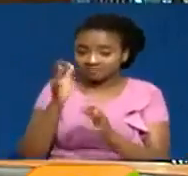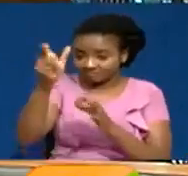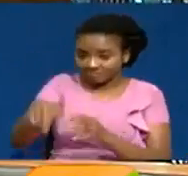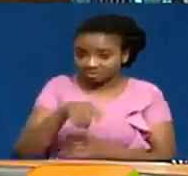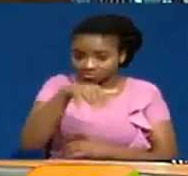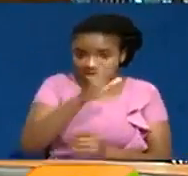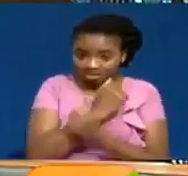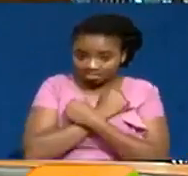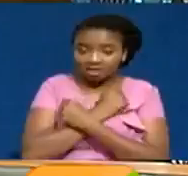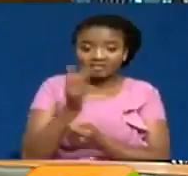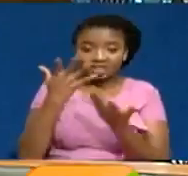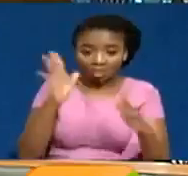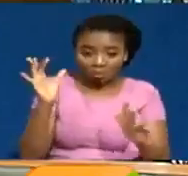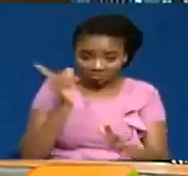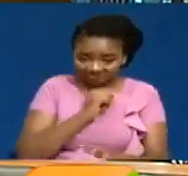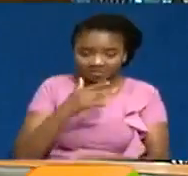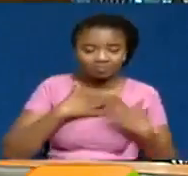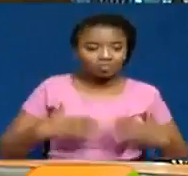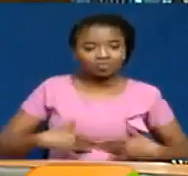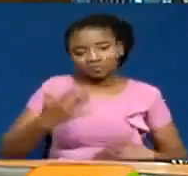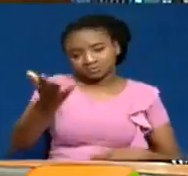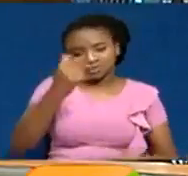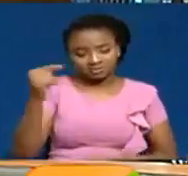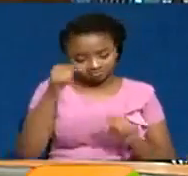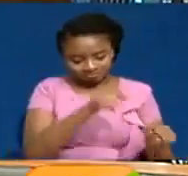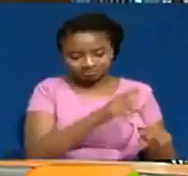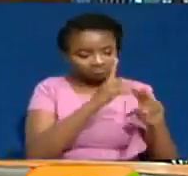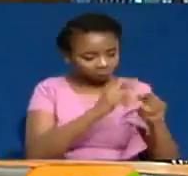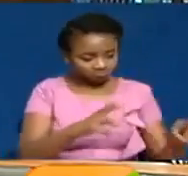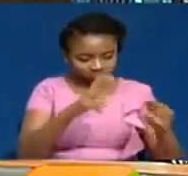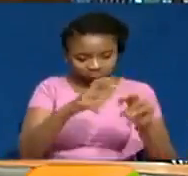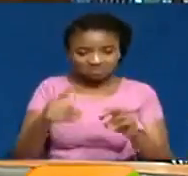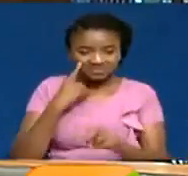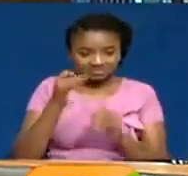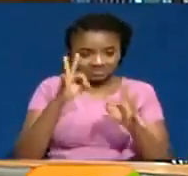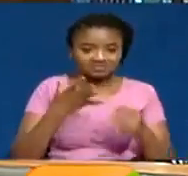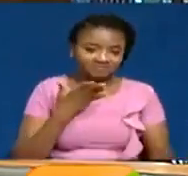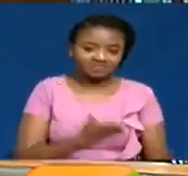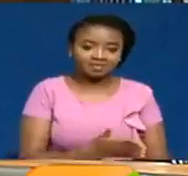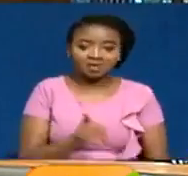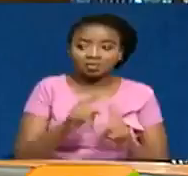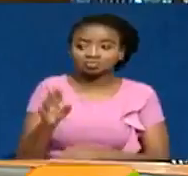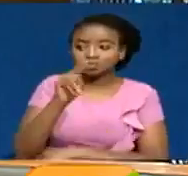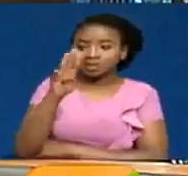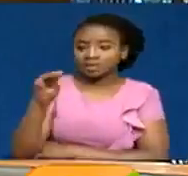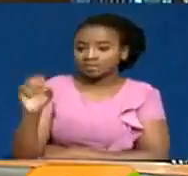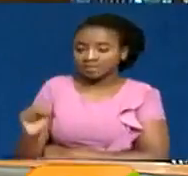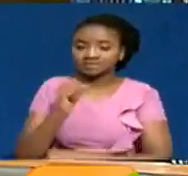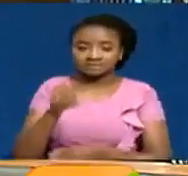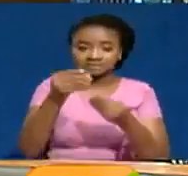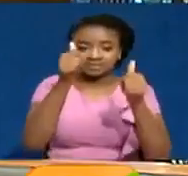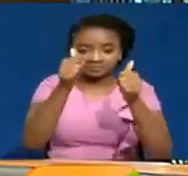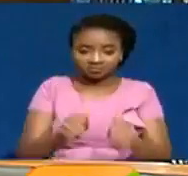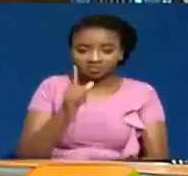identify them as the number of unclaimed bodies have stretched their facilities. The Nairobi Metropolitan Services has issued a notice to